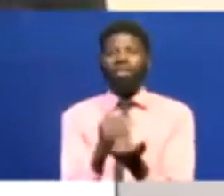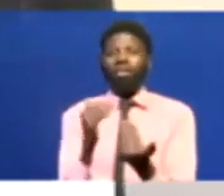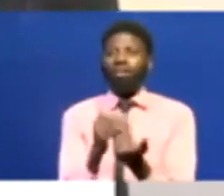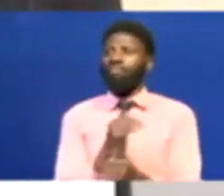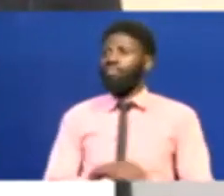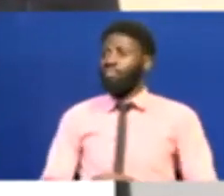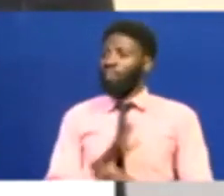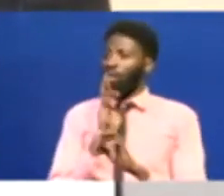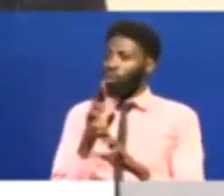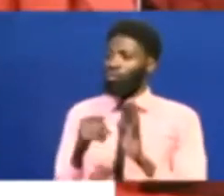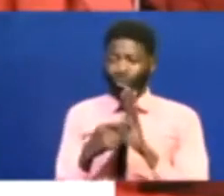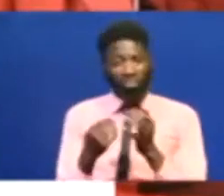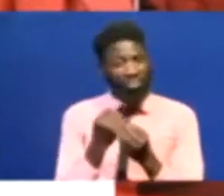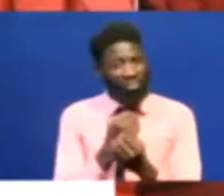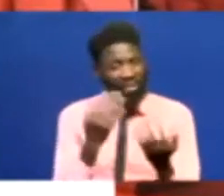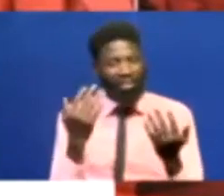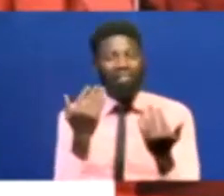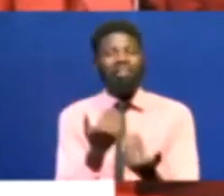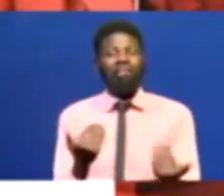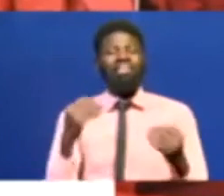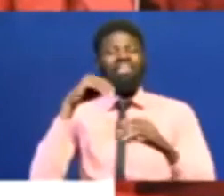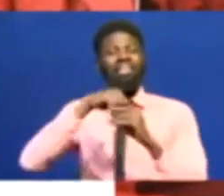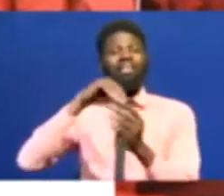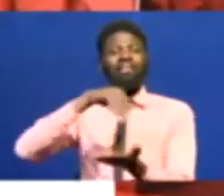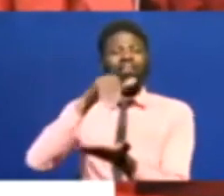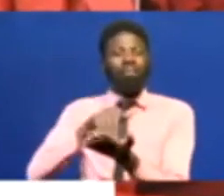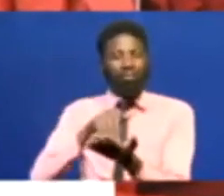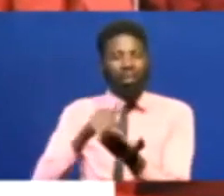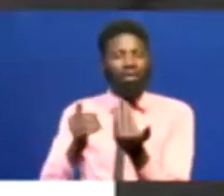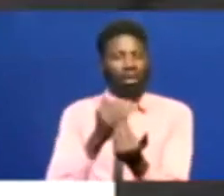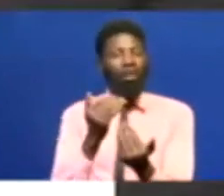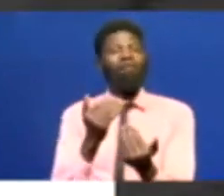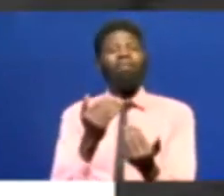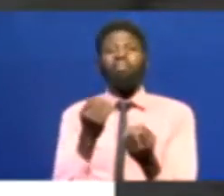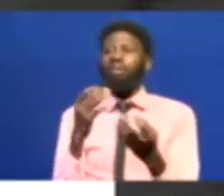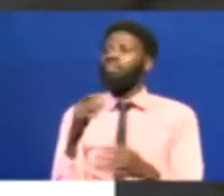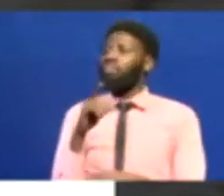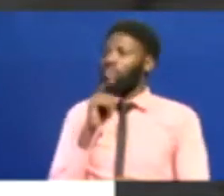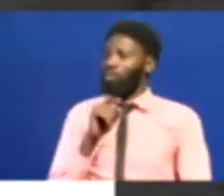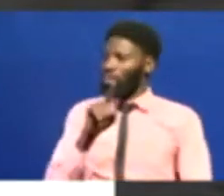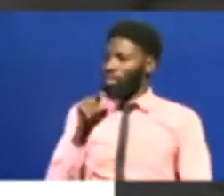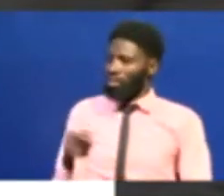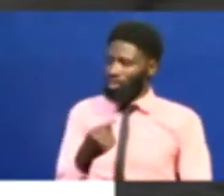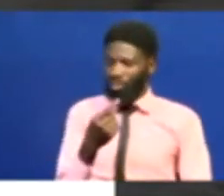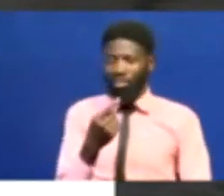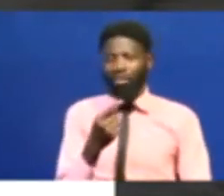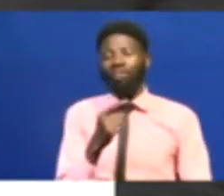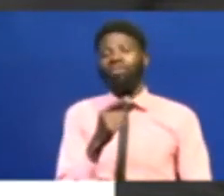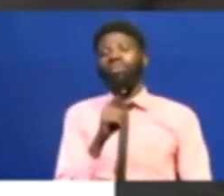The report reveals a majority of children in institutional care in the county are male at 1,128, while females